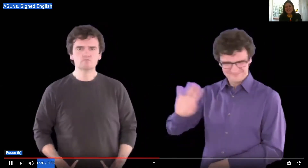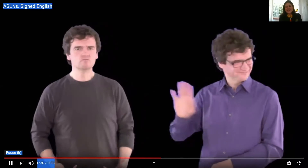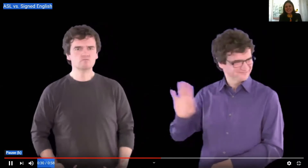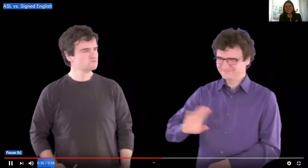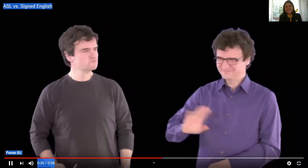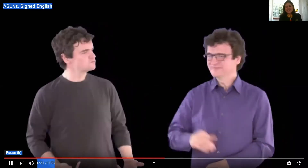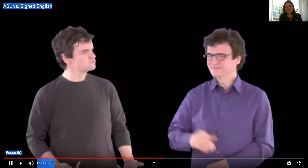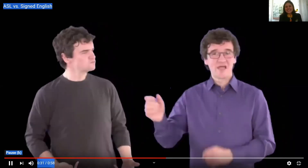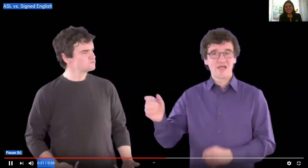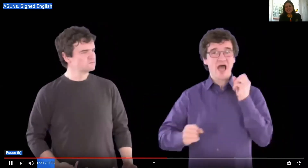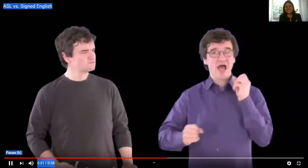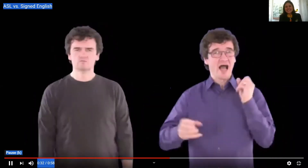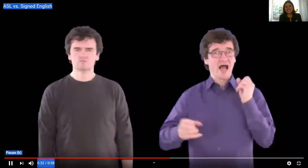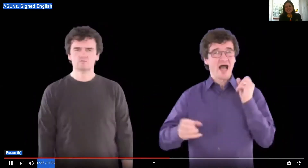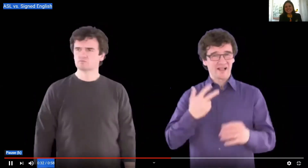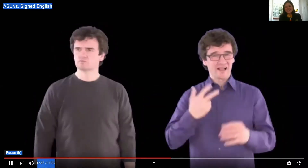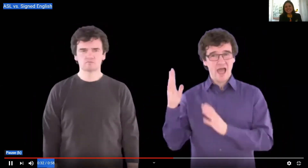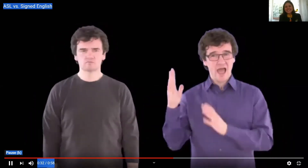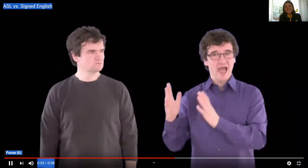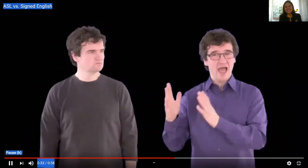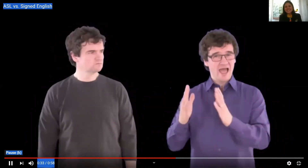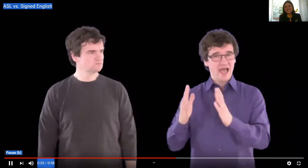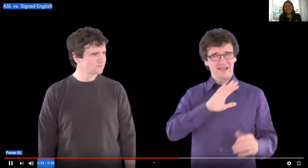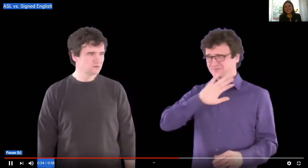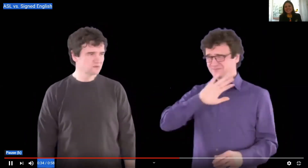So that is the signed English.